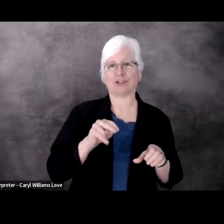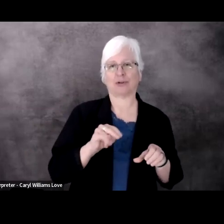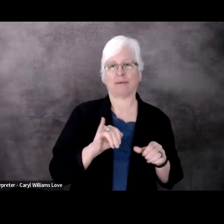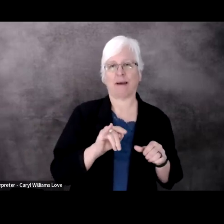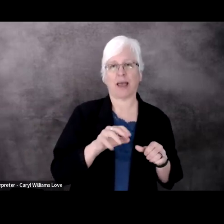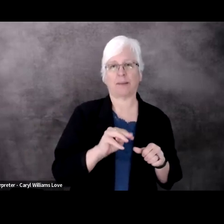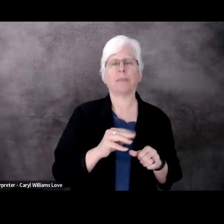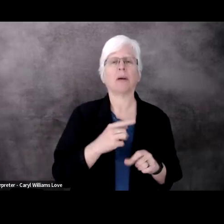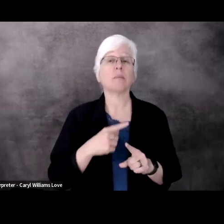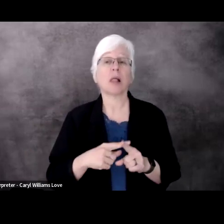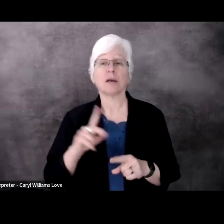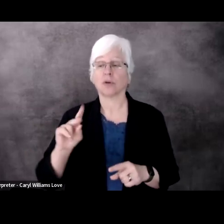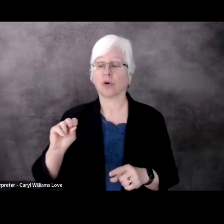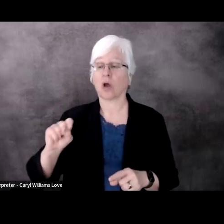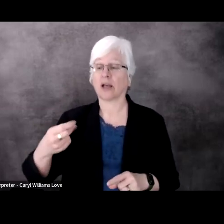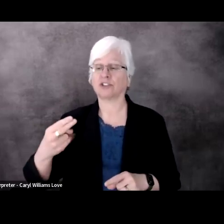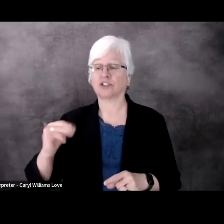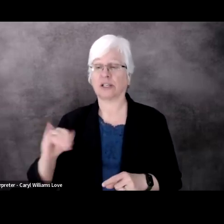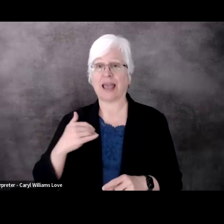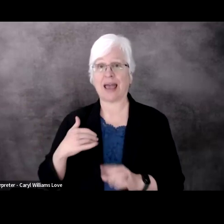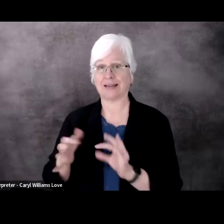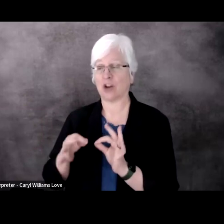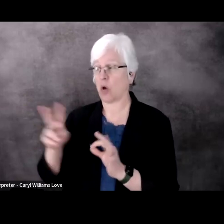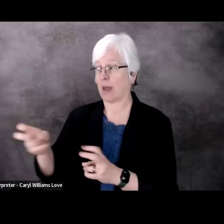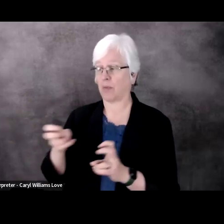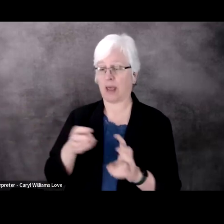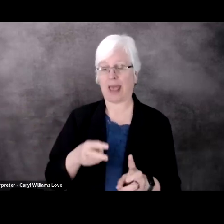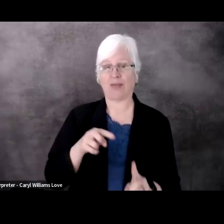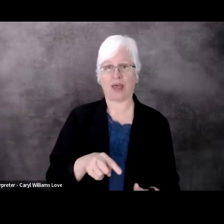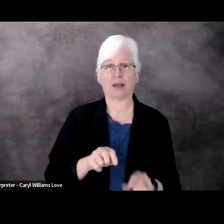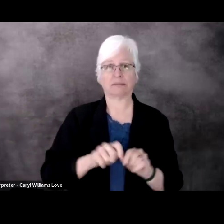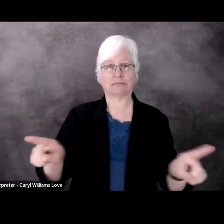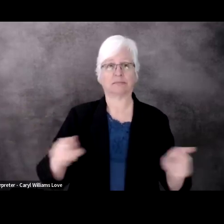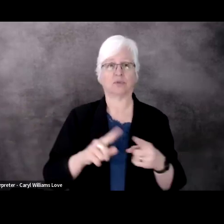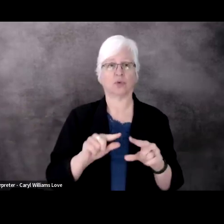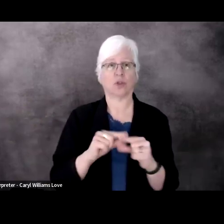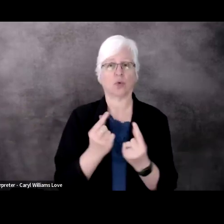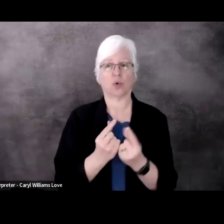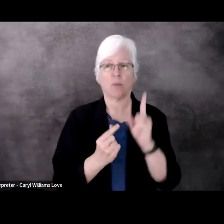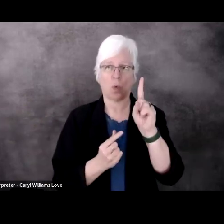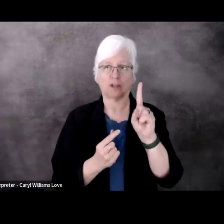to put out to the group. Bear with me just a second.